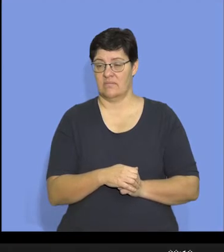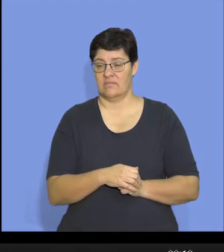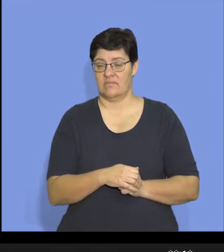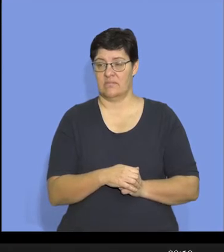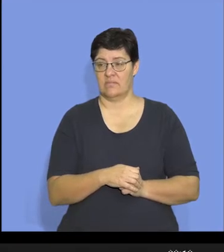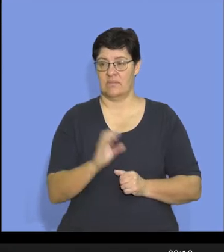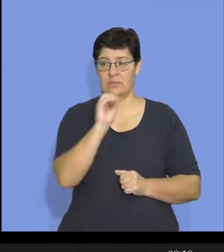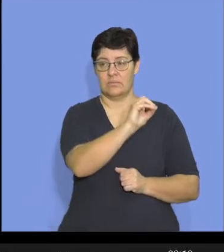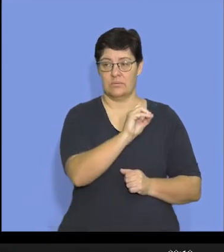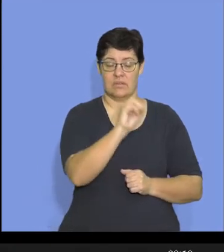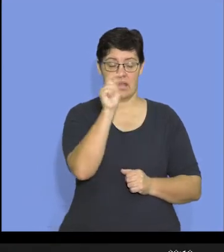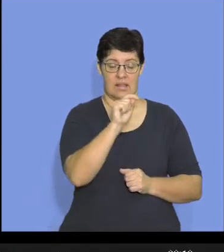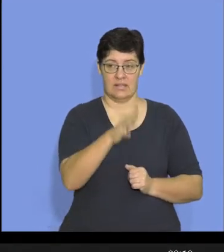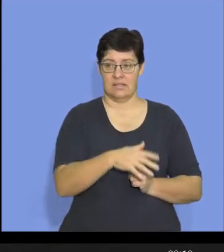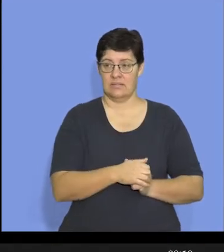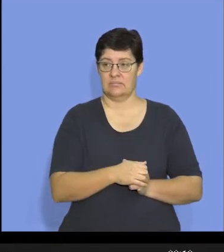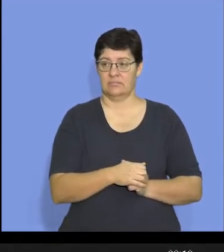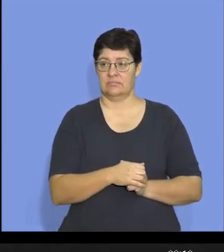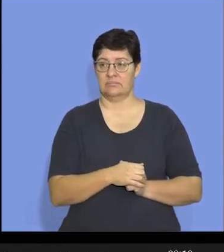into our calculators again.